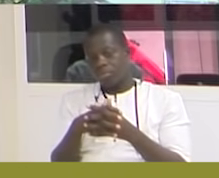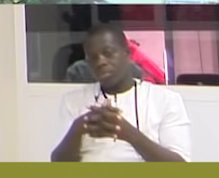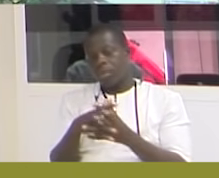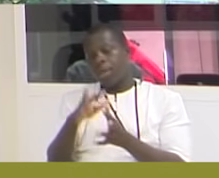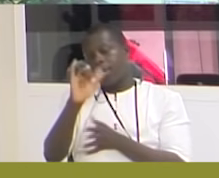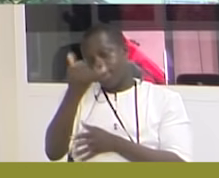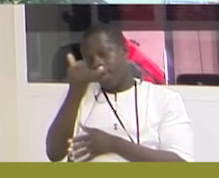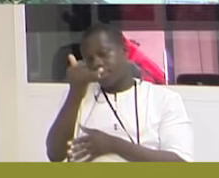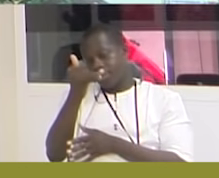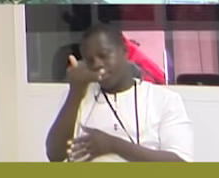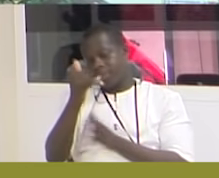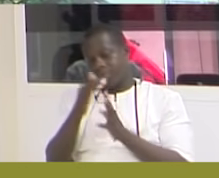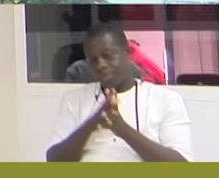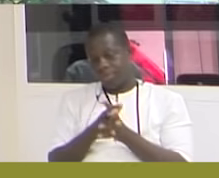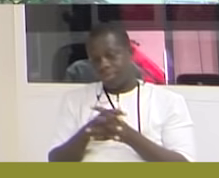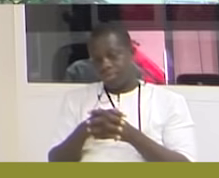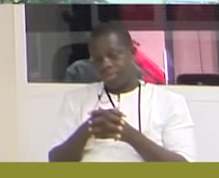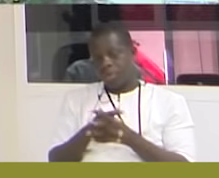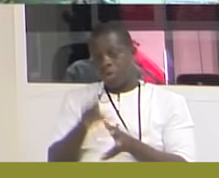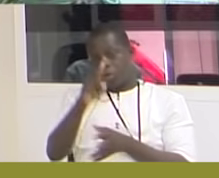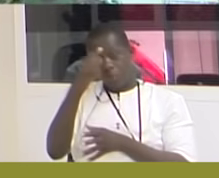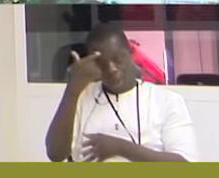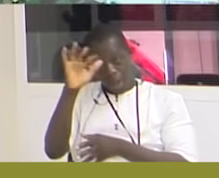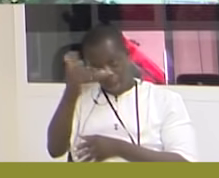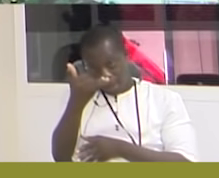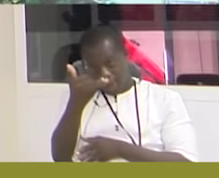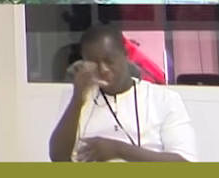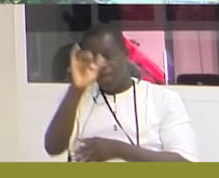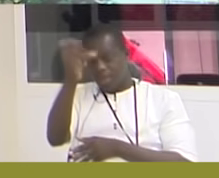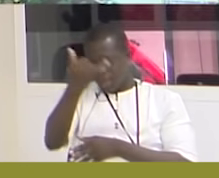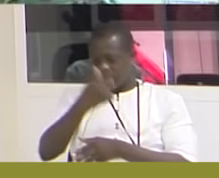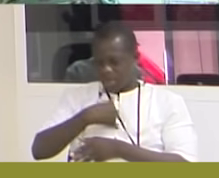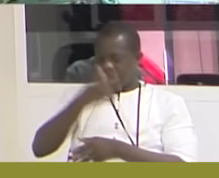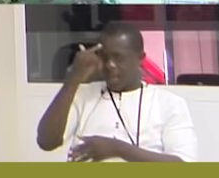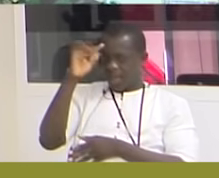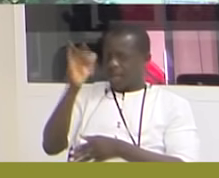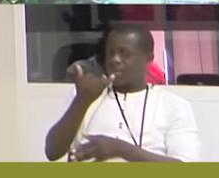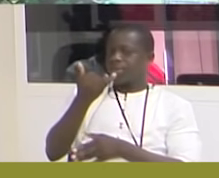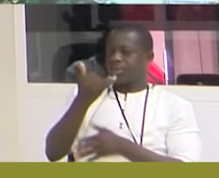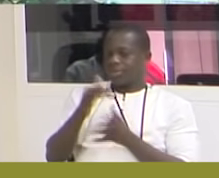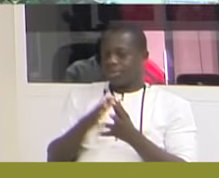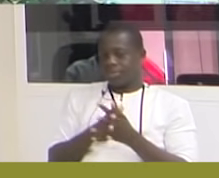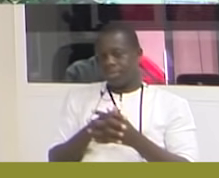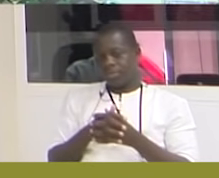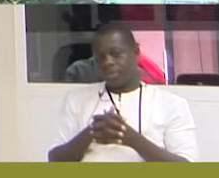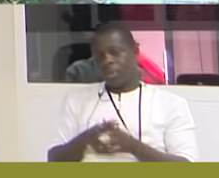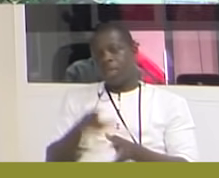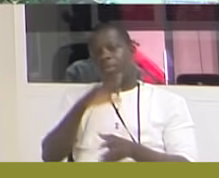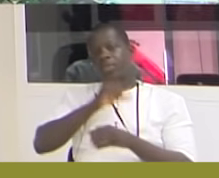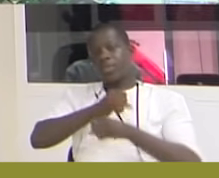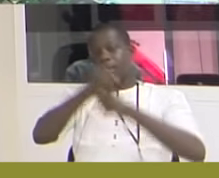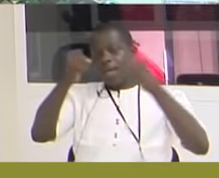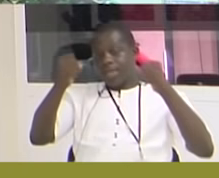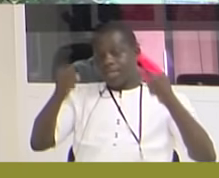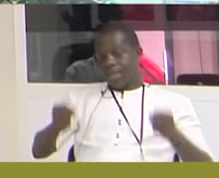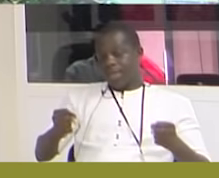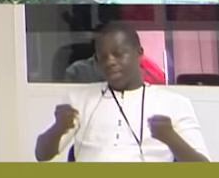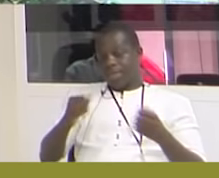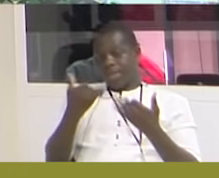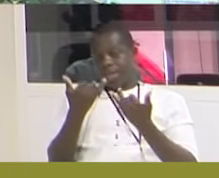wow. Yes. You agree? I agreed, of course. Mr. Chair, it's quarter